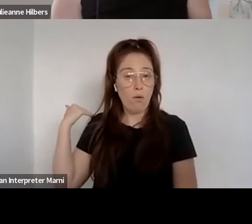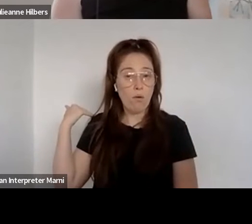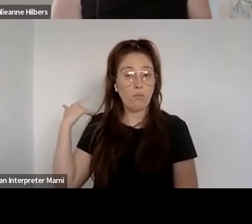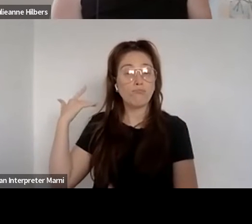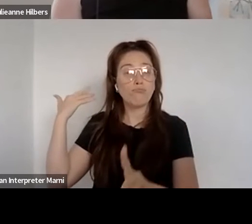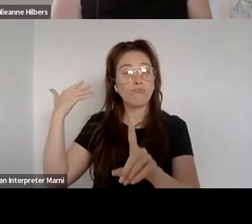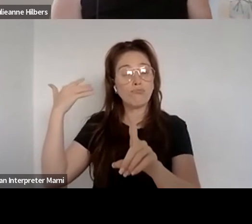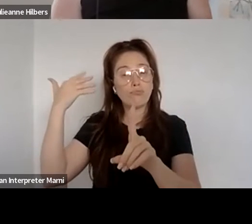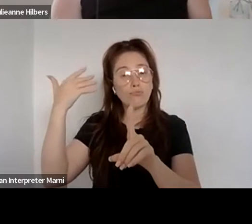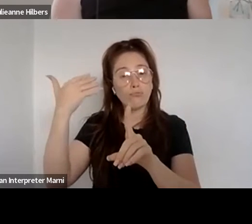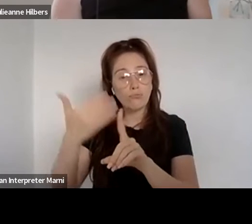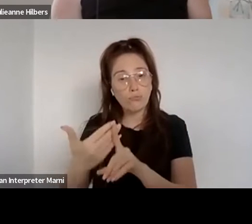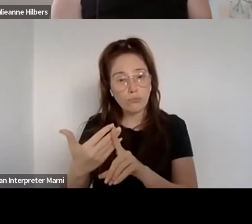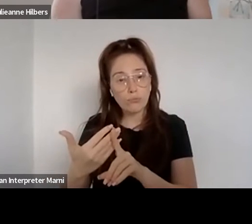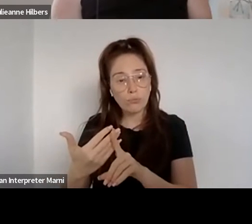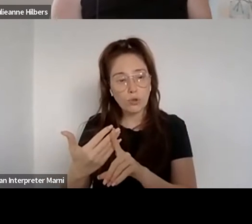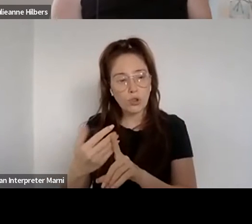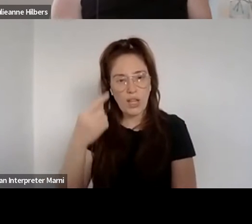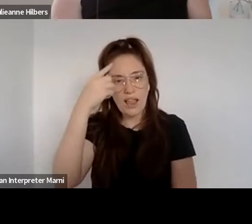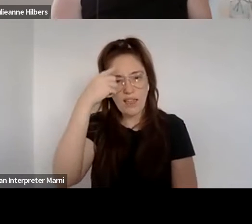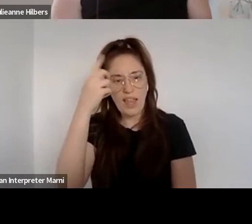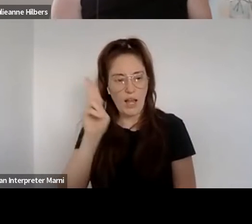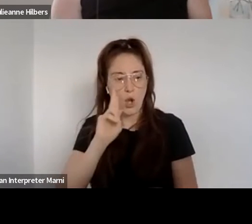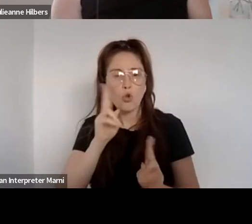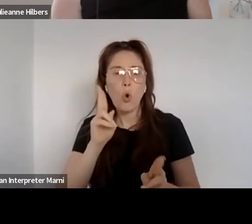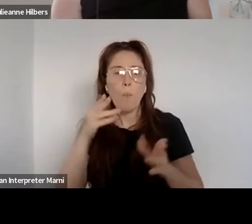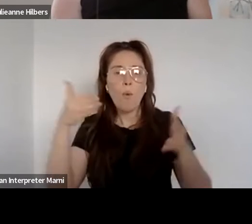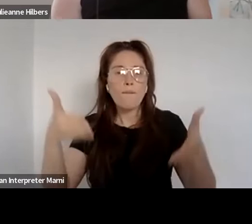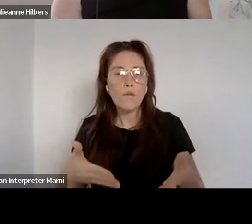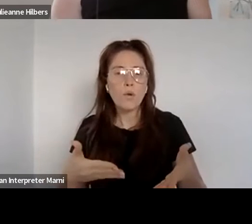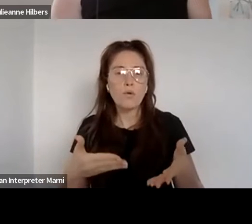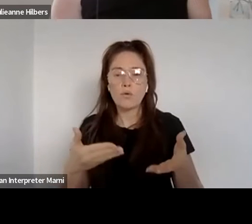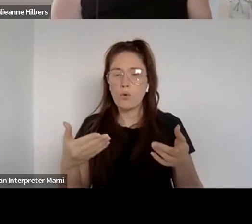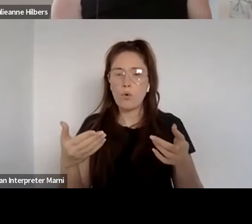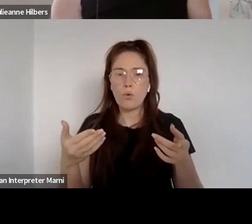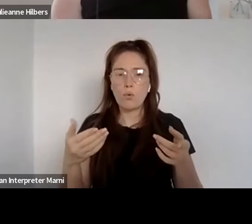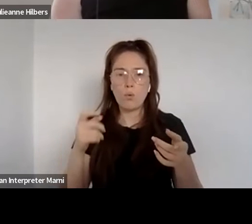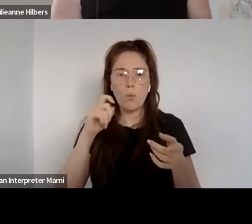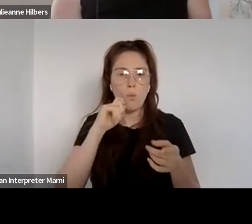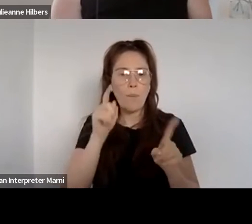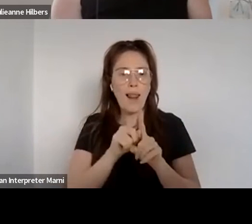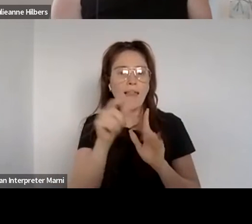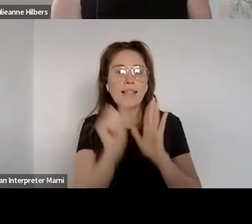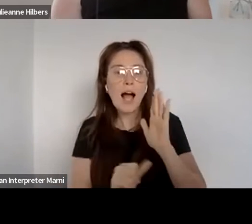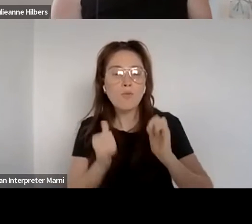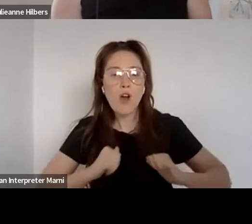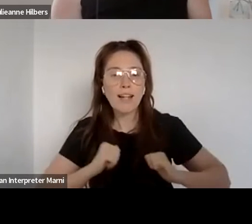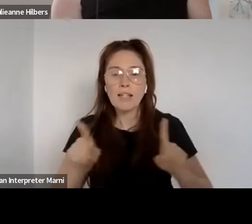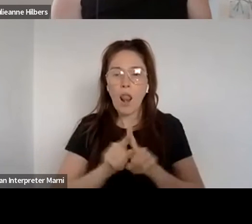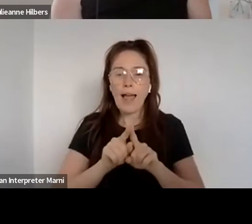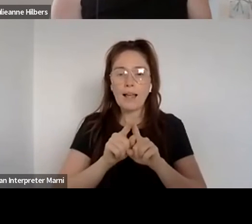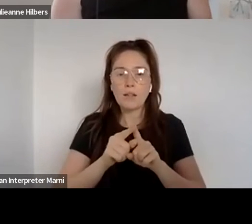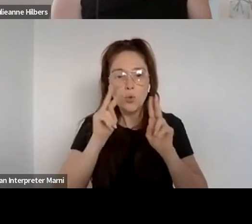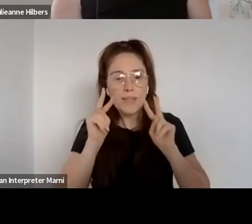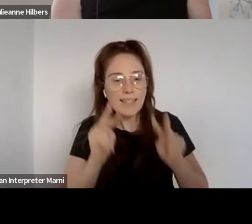when they think that's a normal funeral with an open coffin, writing on the coffin, which a lot of people think that now because